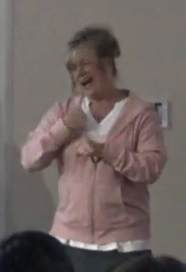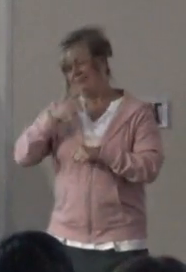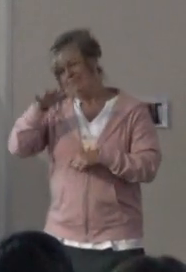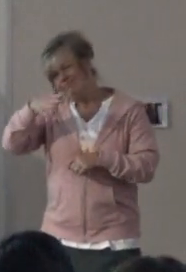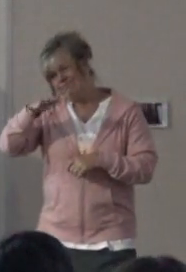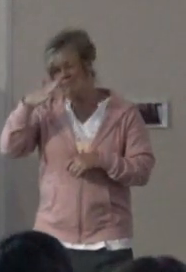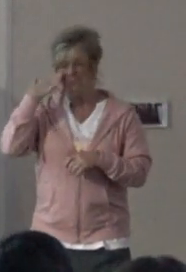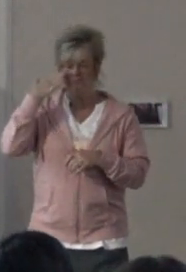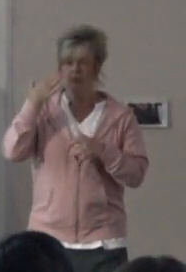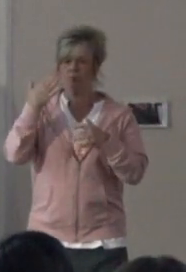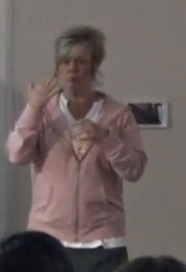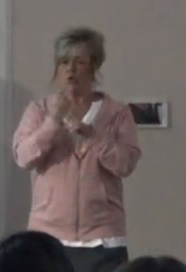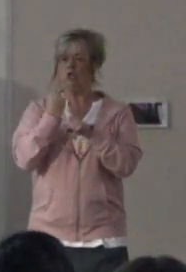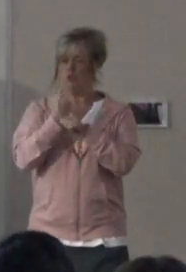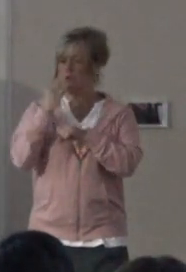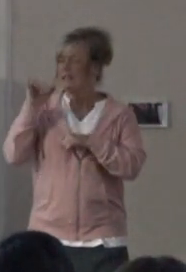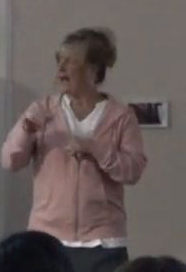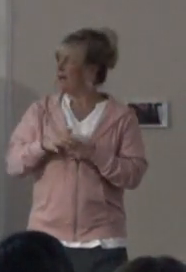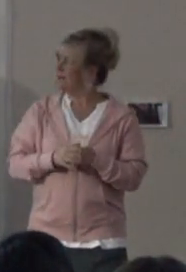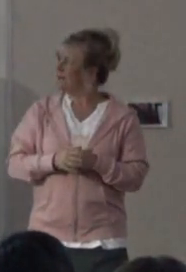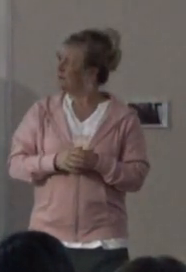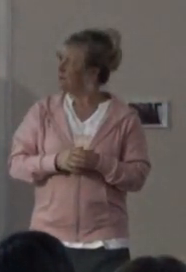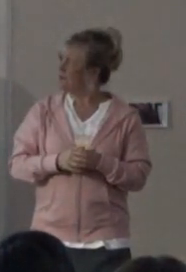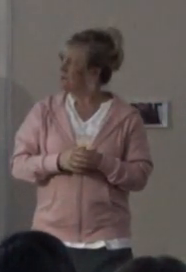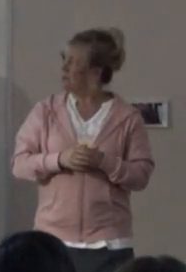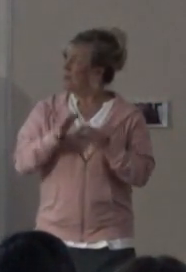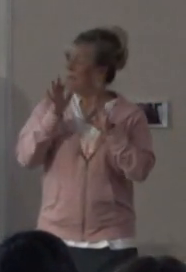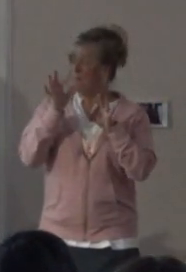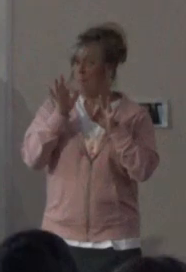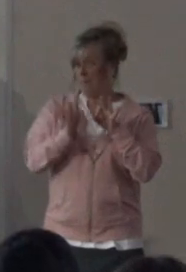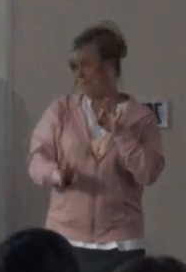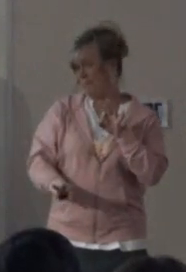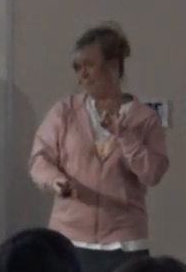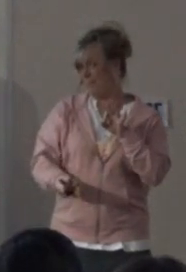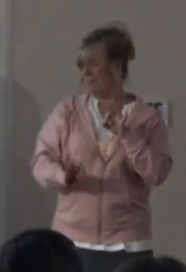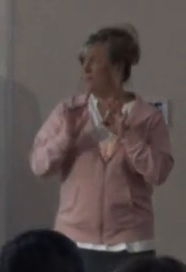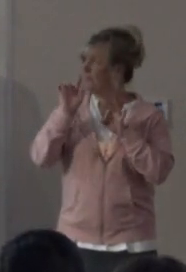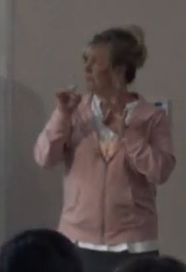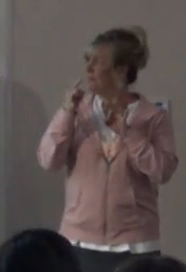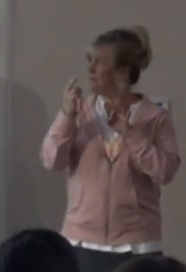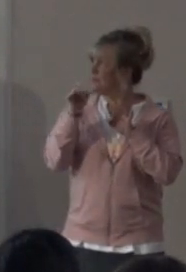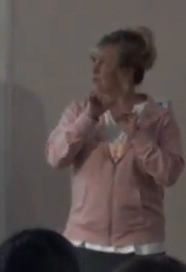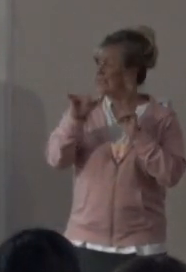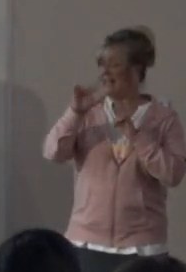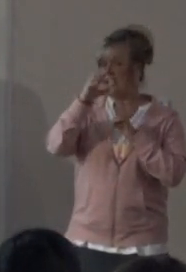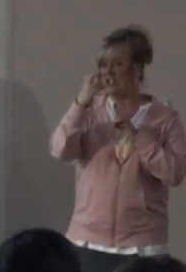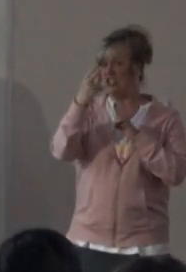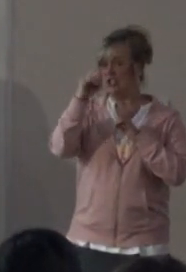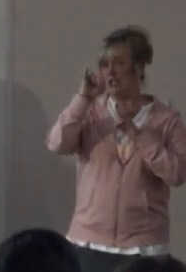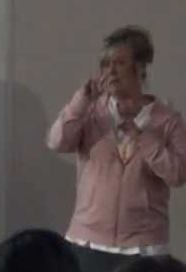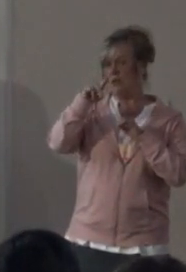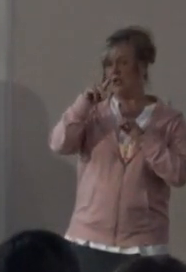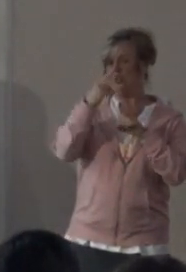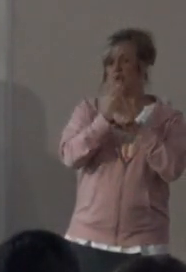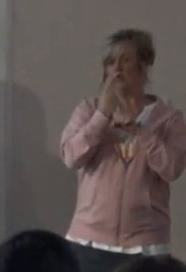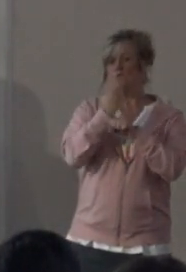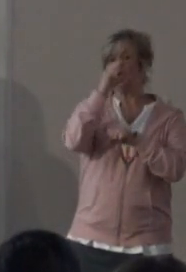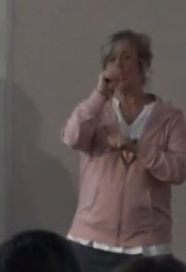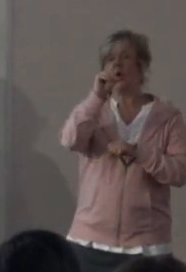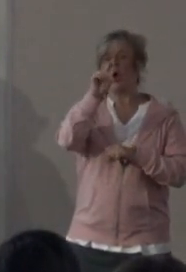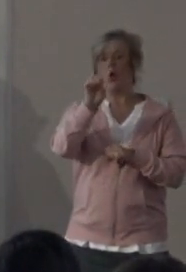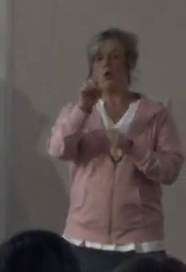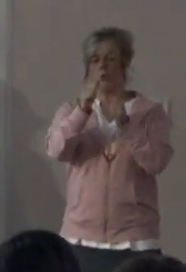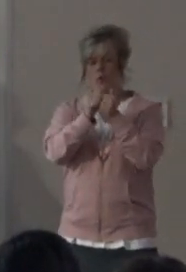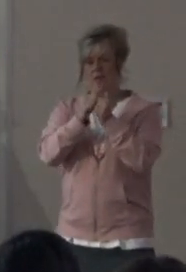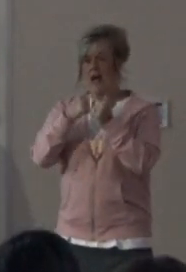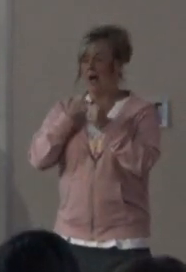what this is, let's use it. But basically, it's just like a chip you can put code into, and it'll execute that code. And